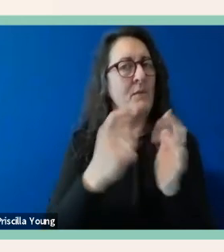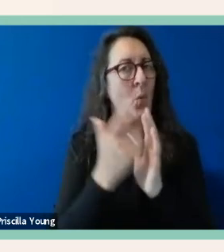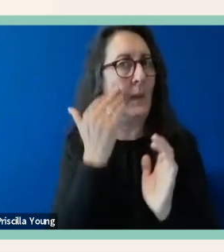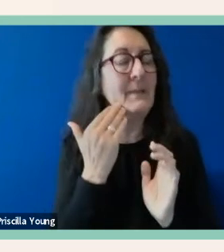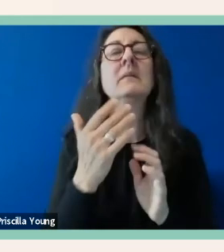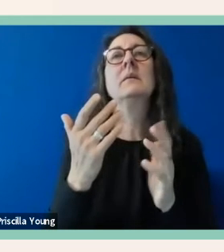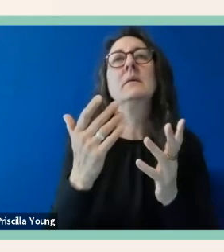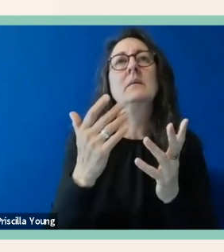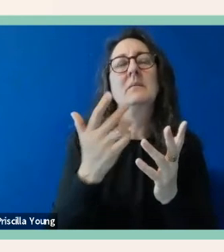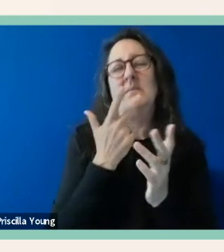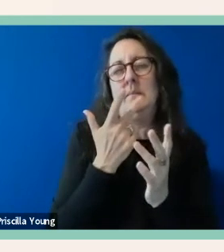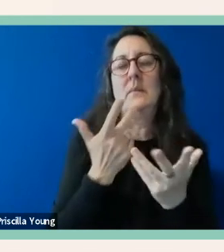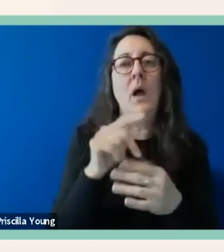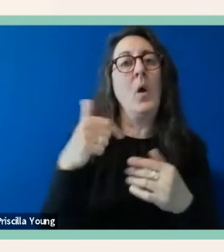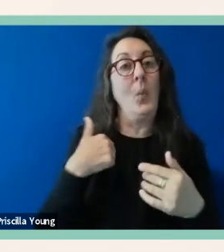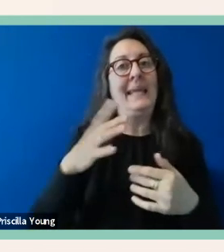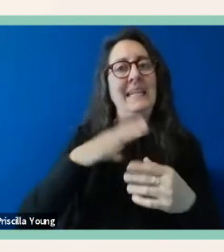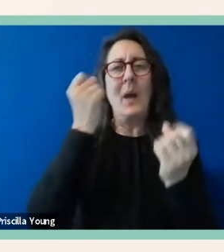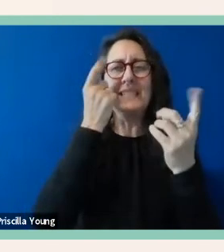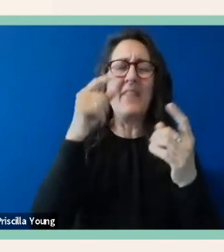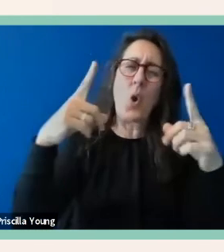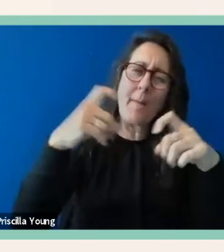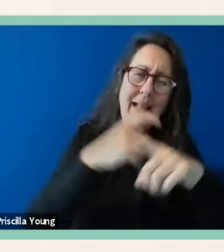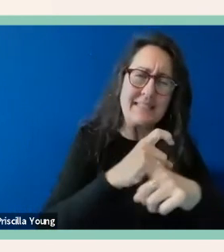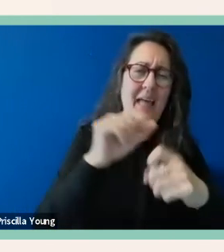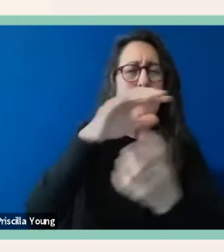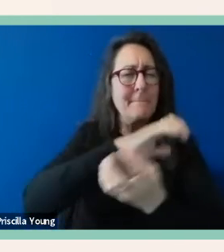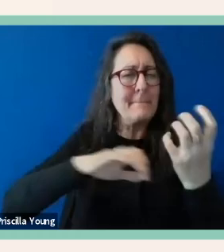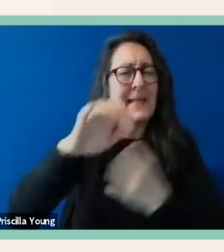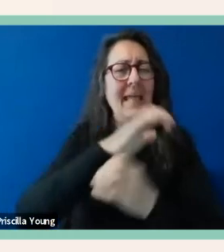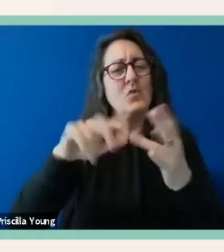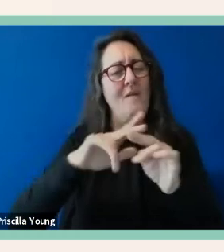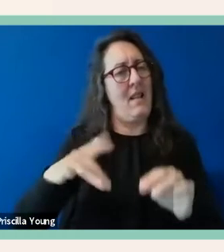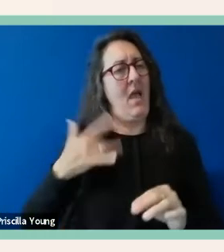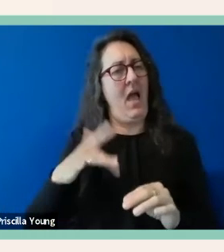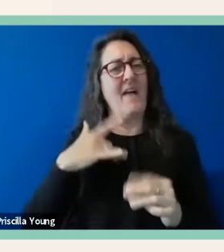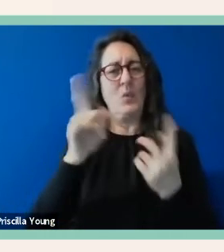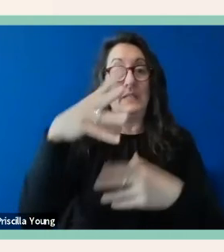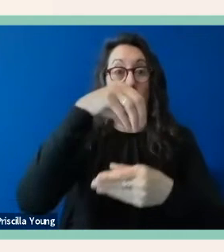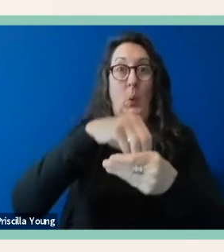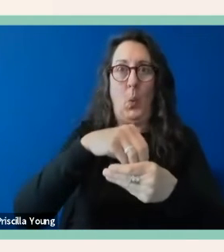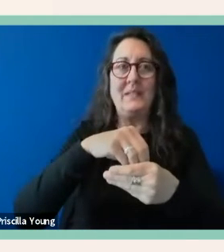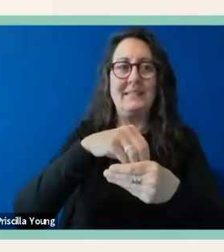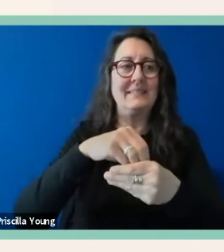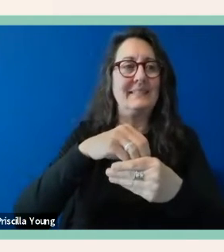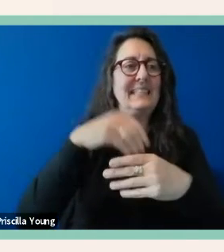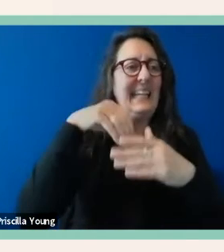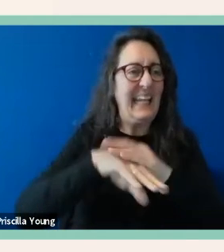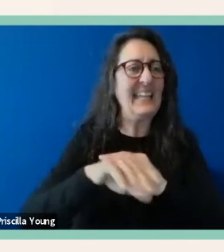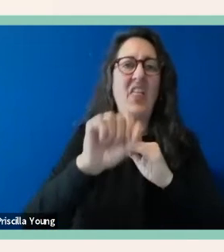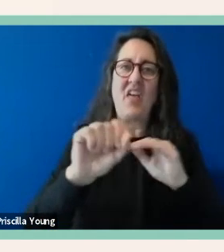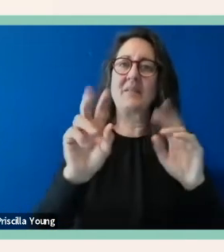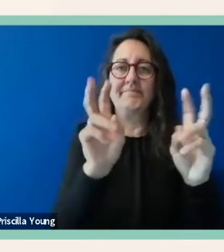to make sure that we understand the complexity, the mix of lives that are included in the